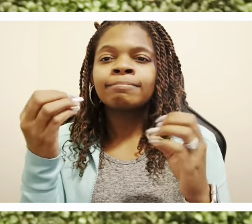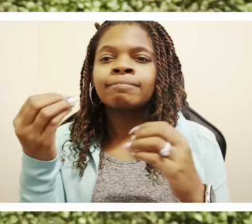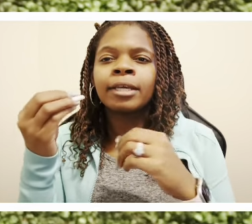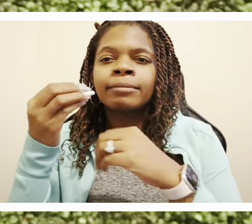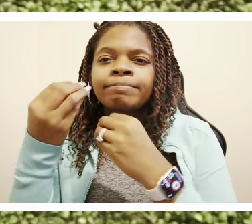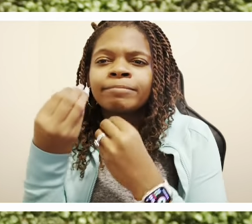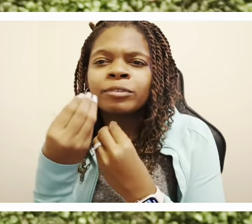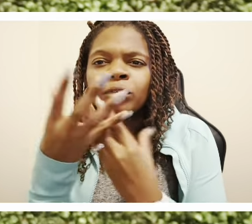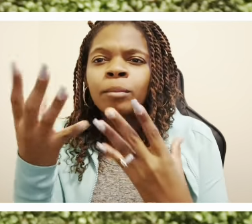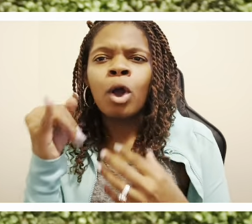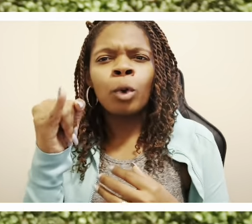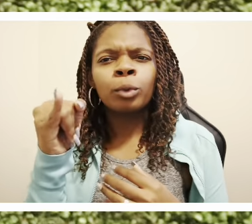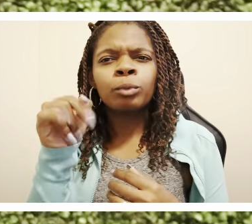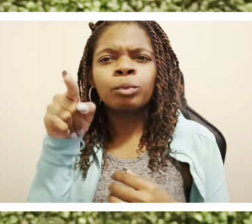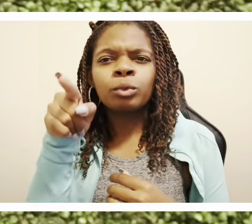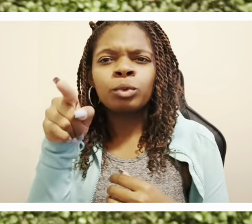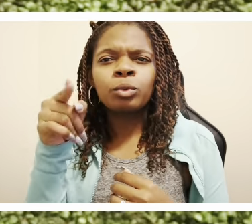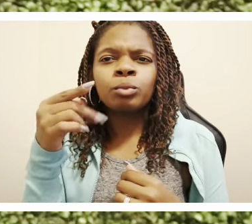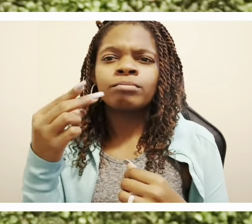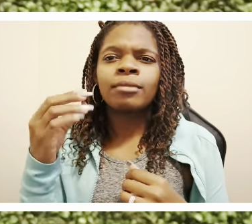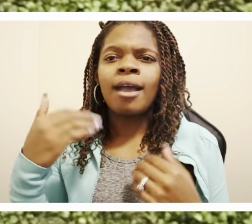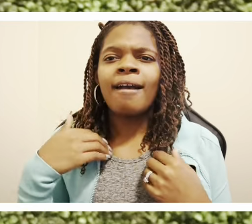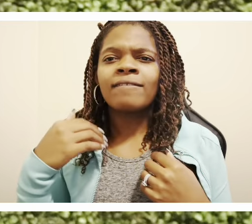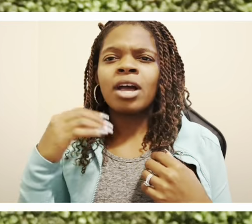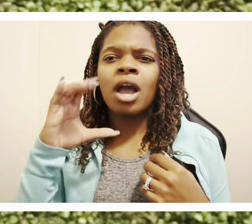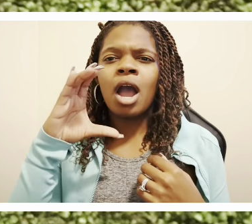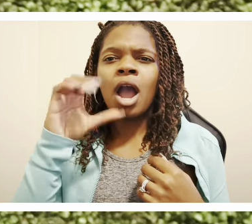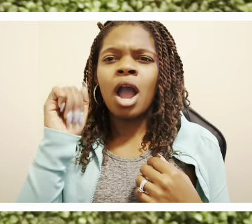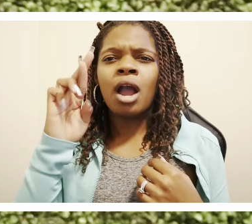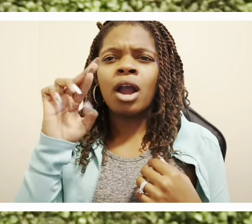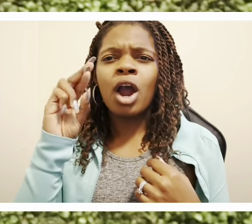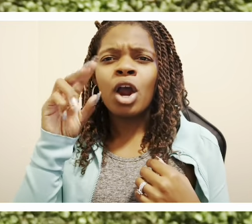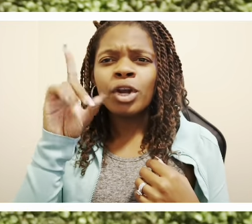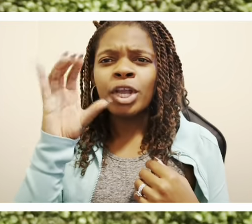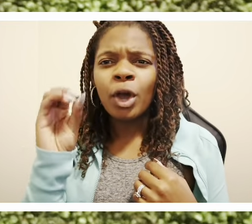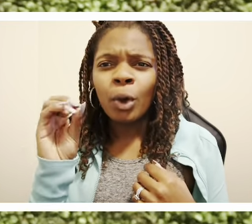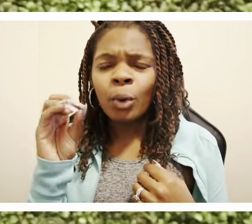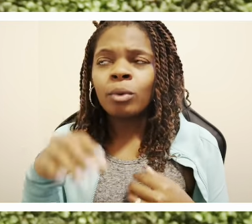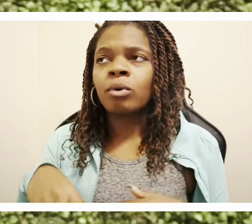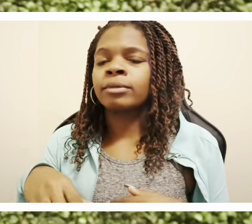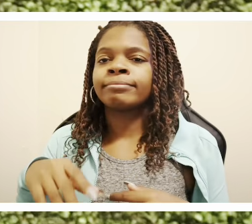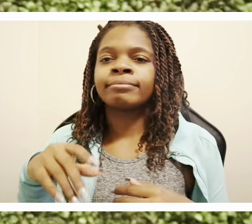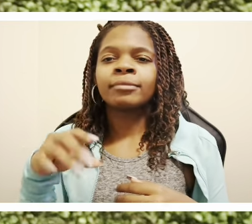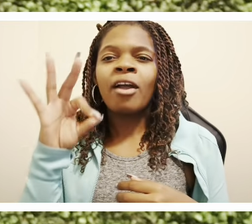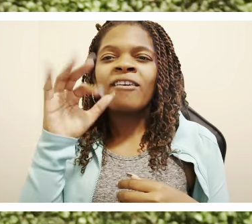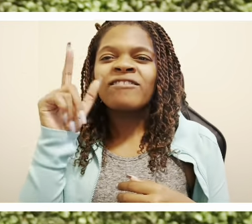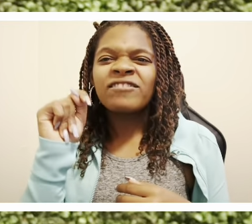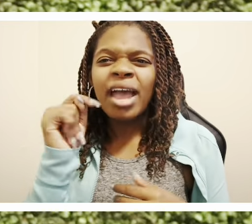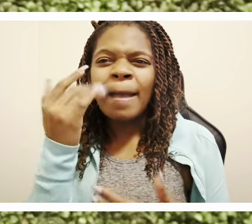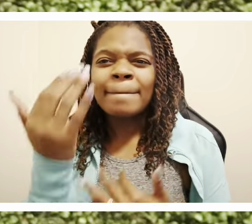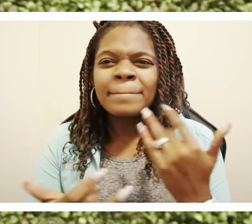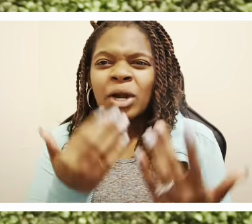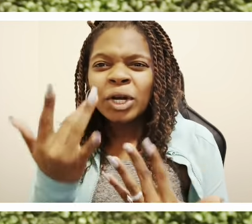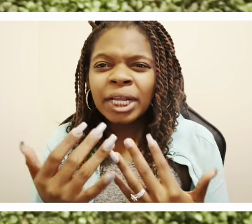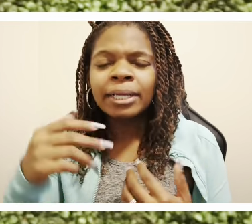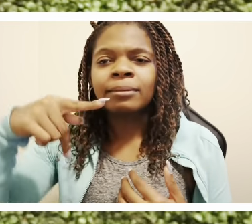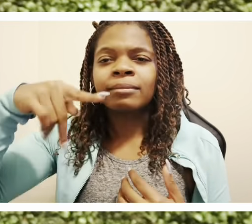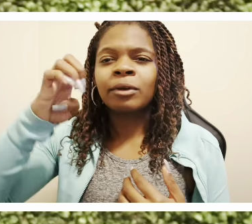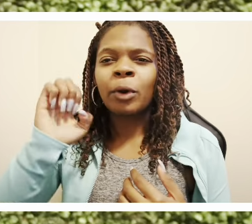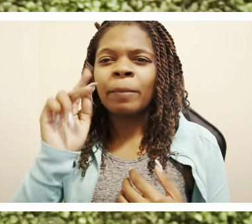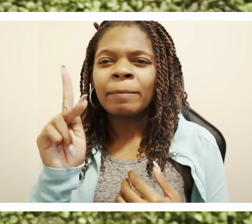mode, then it says you're in fat burning mode, and then you're in peak mode, and it constantly changes depending on your heart rate. That's